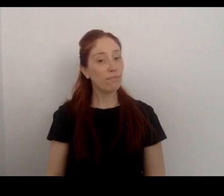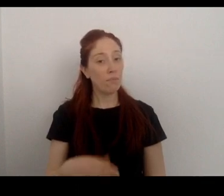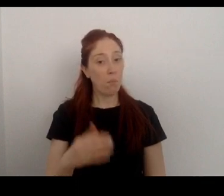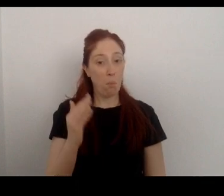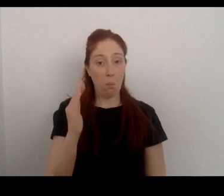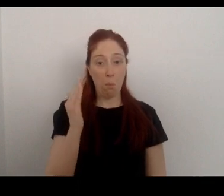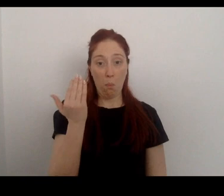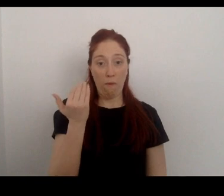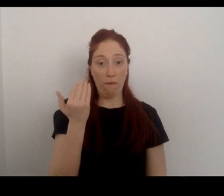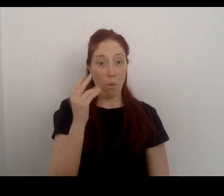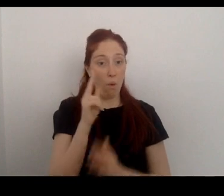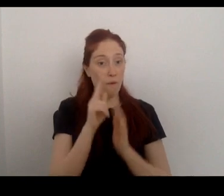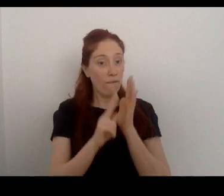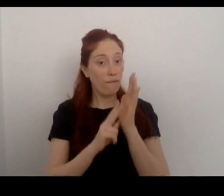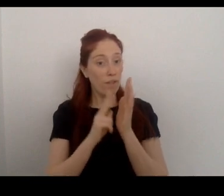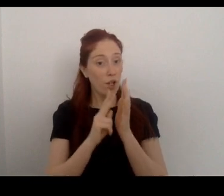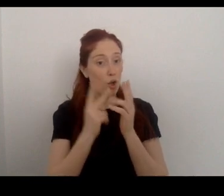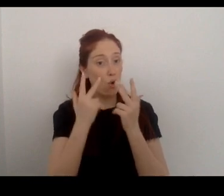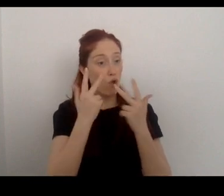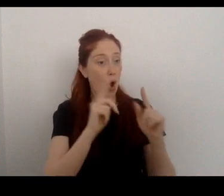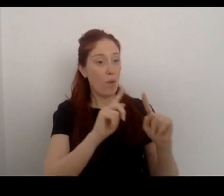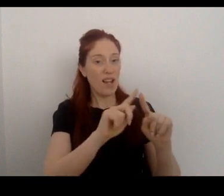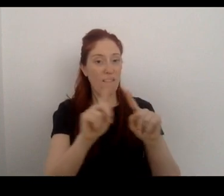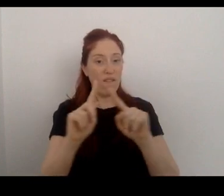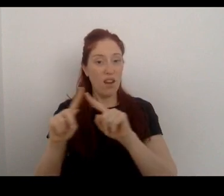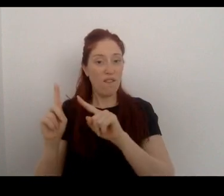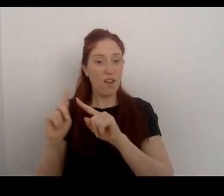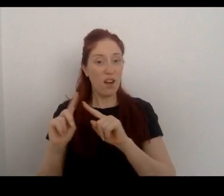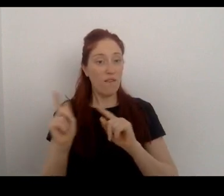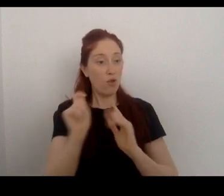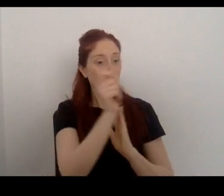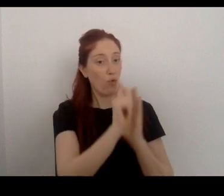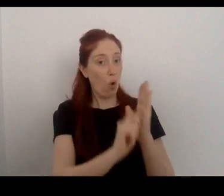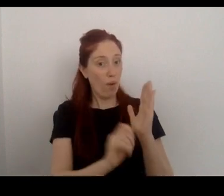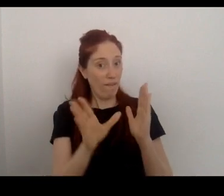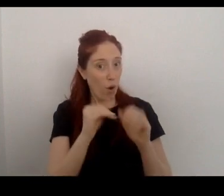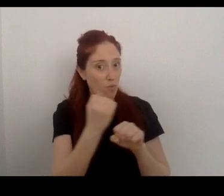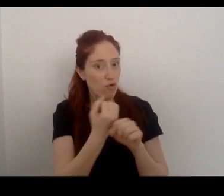particularly the architectural ones where she was on the veranda